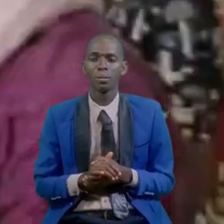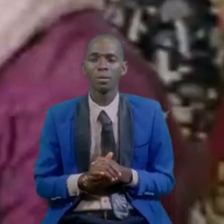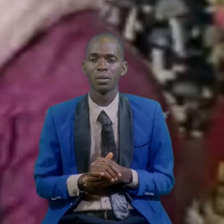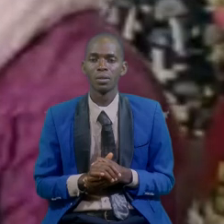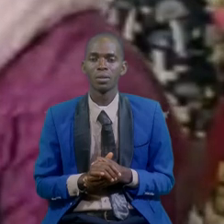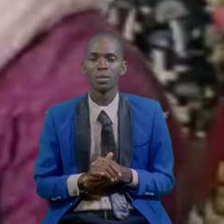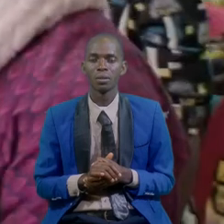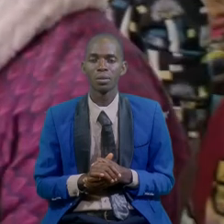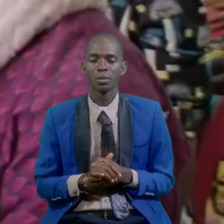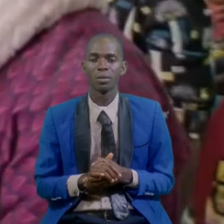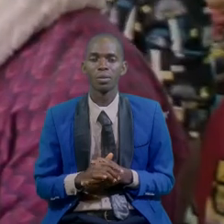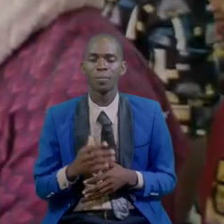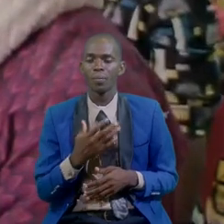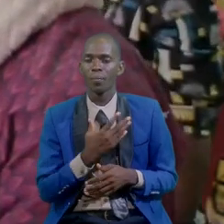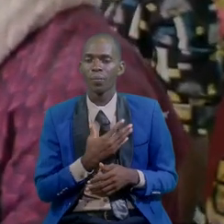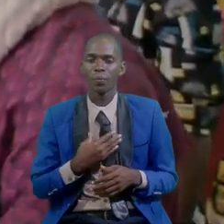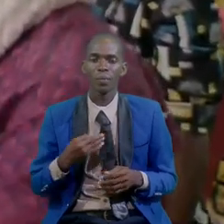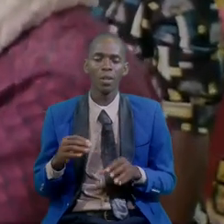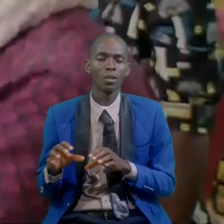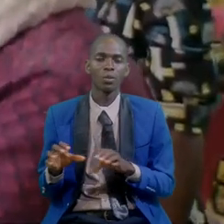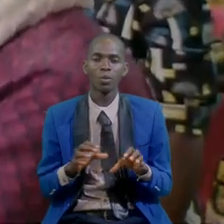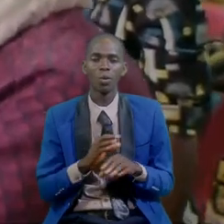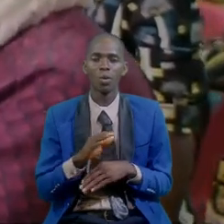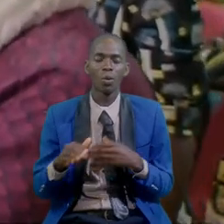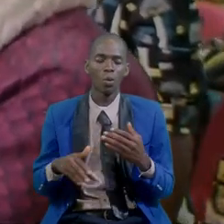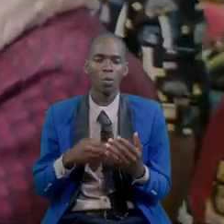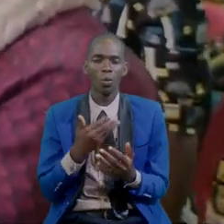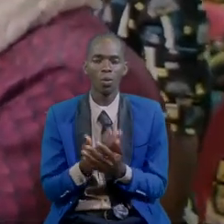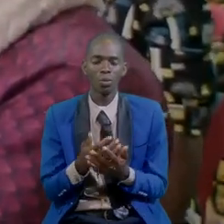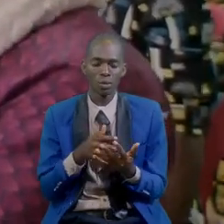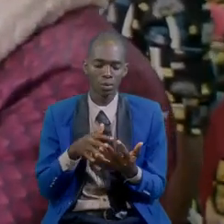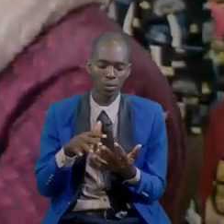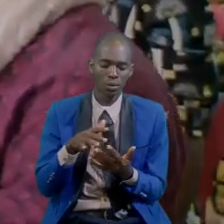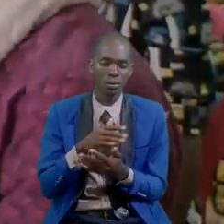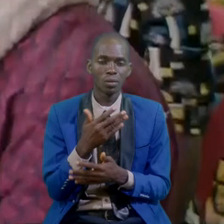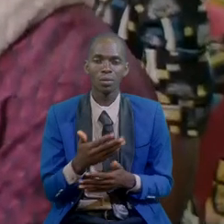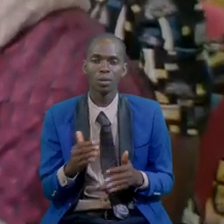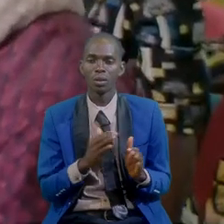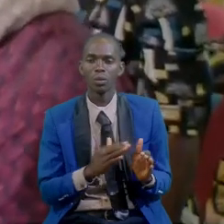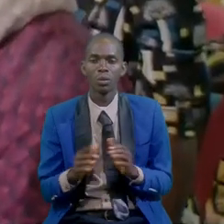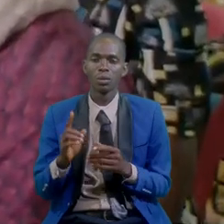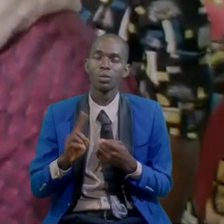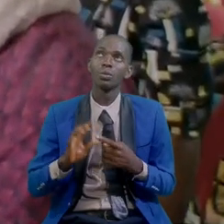and do all these things according to His word.